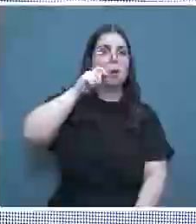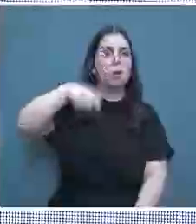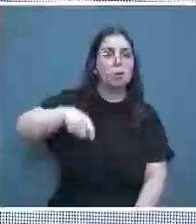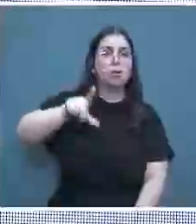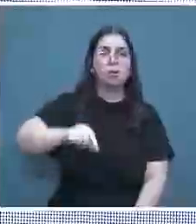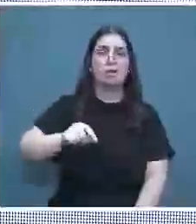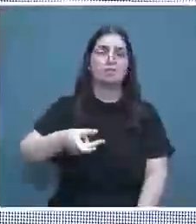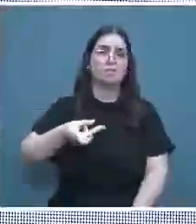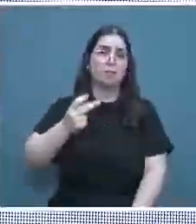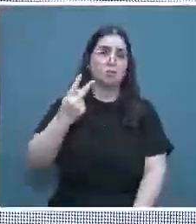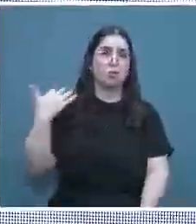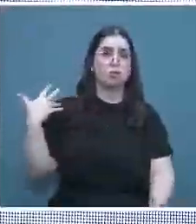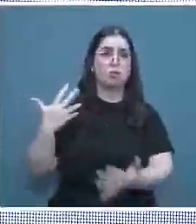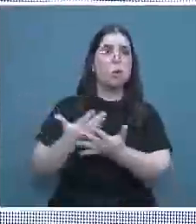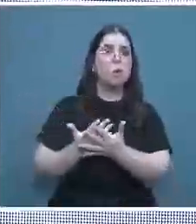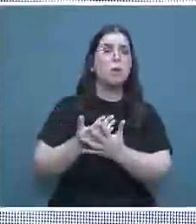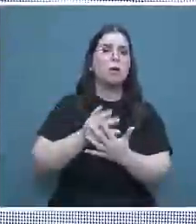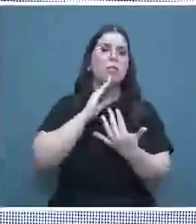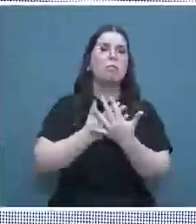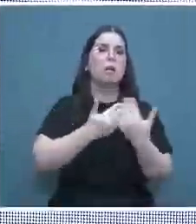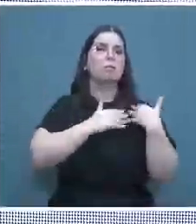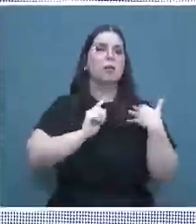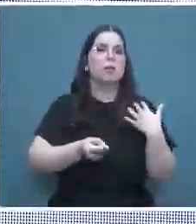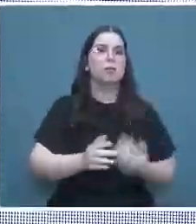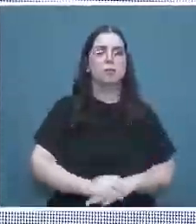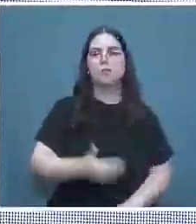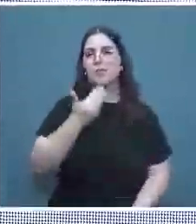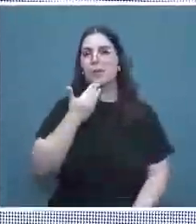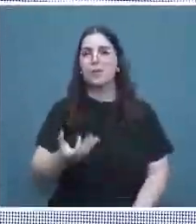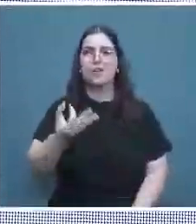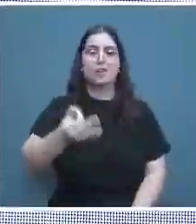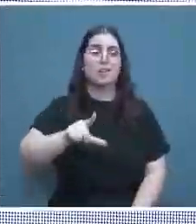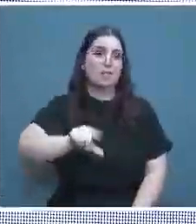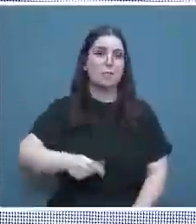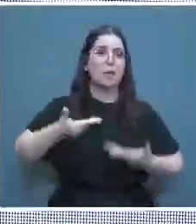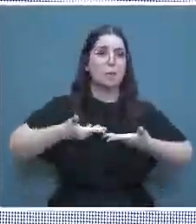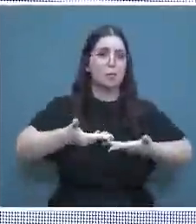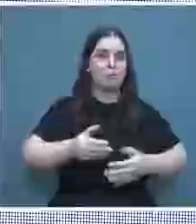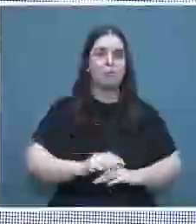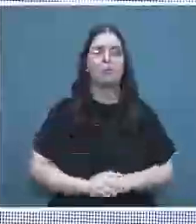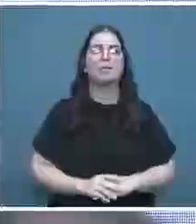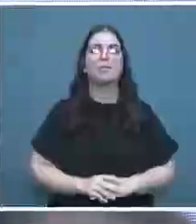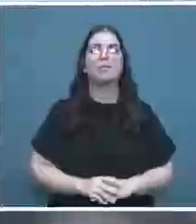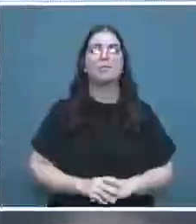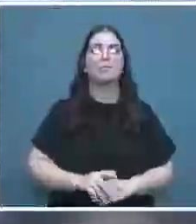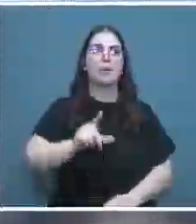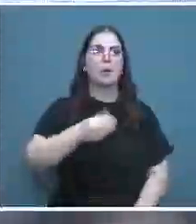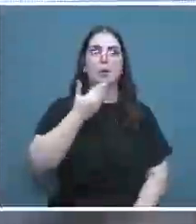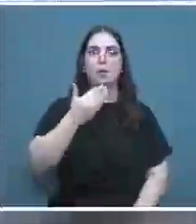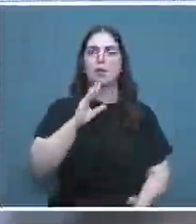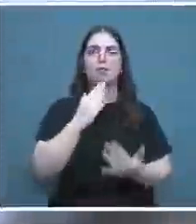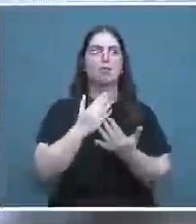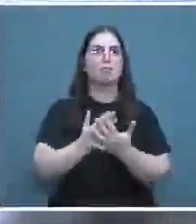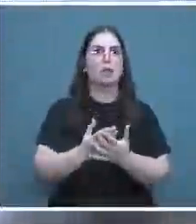in these last 2 years. Thank you. Thank you, first of all, for the invitation. And thank you for raising